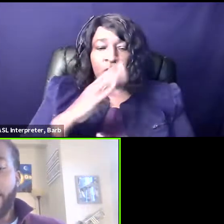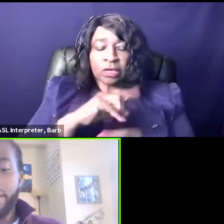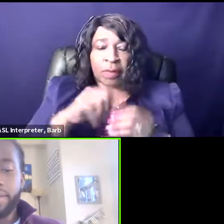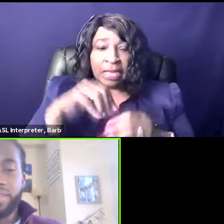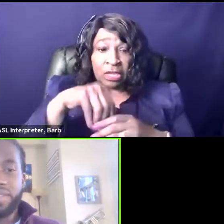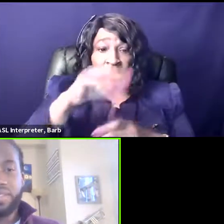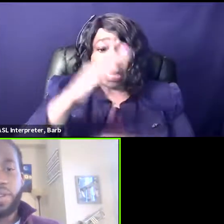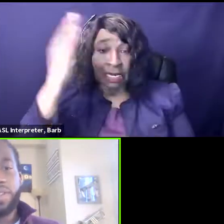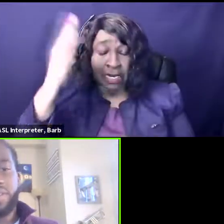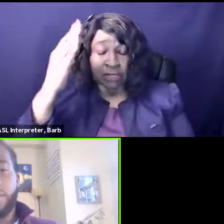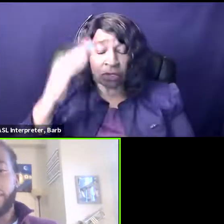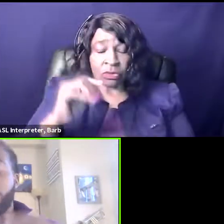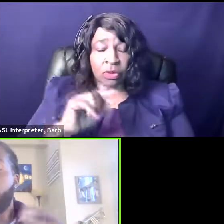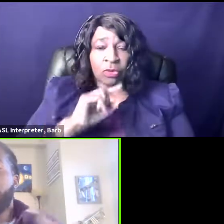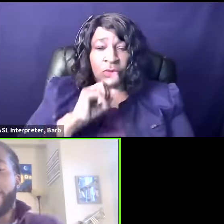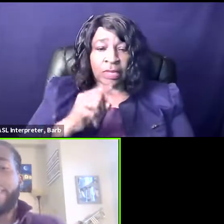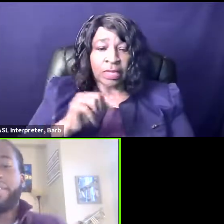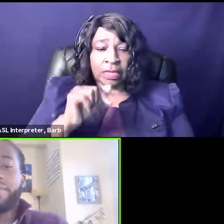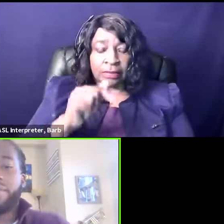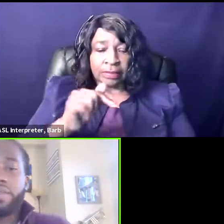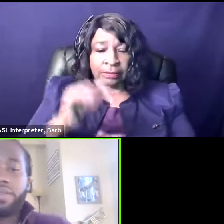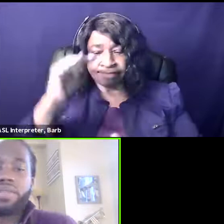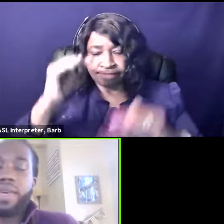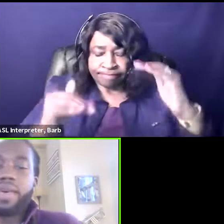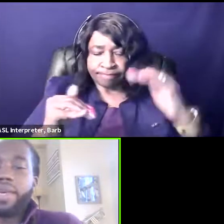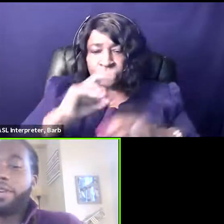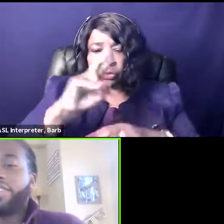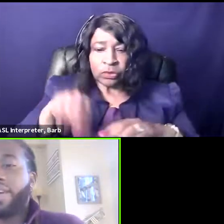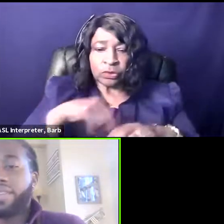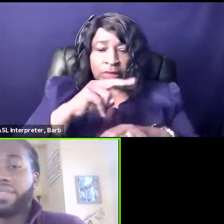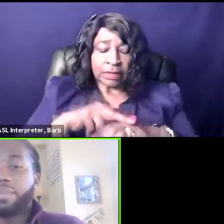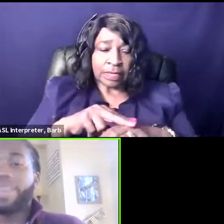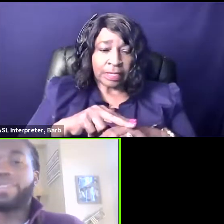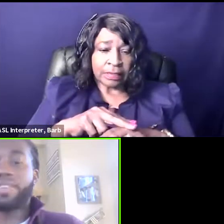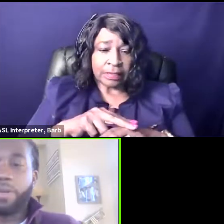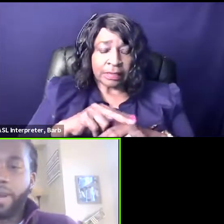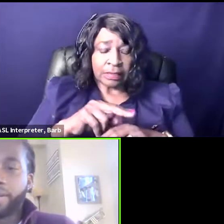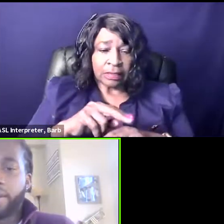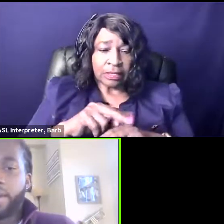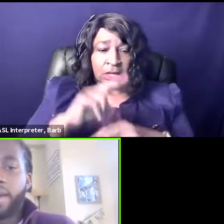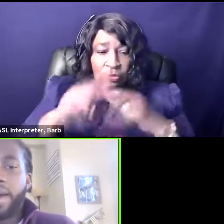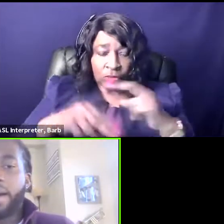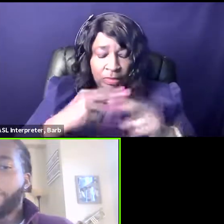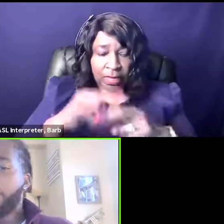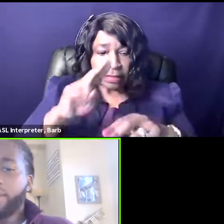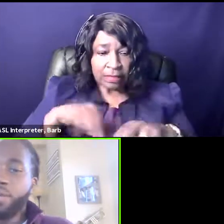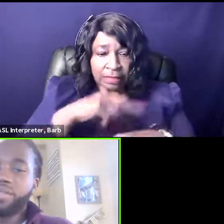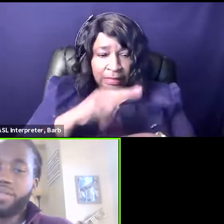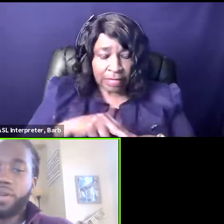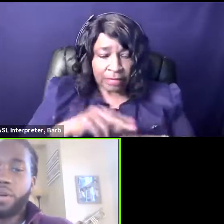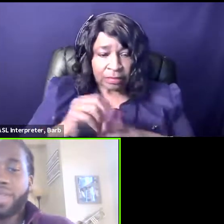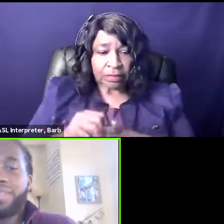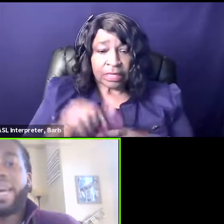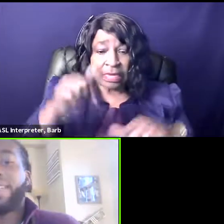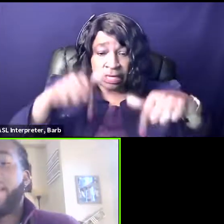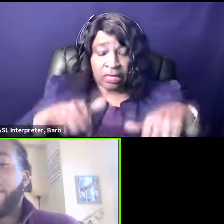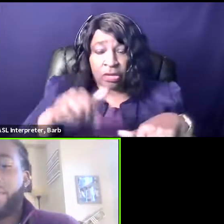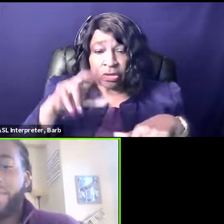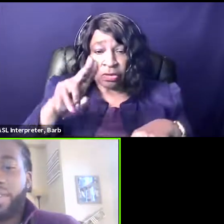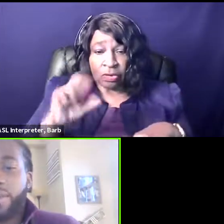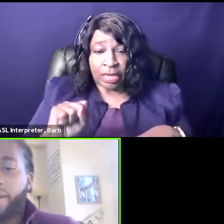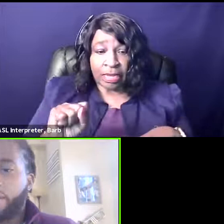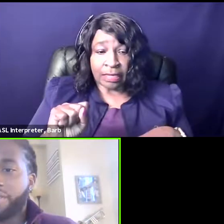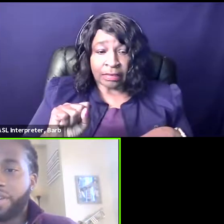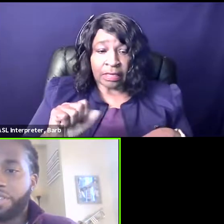striking is this discrepancy, right? The United Nations considers energy access a basic human right. But in the US, that's not a